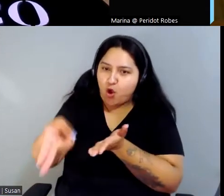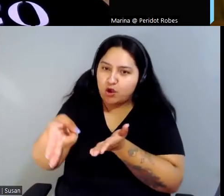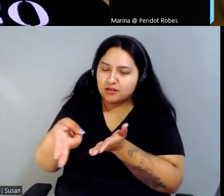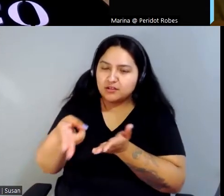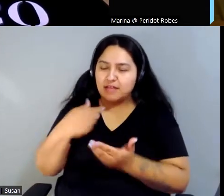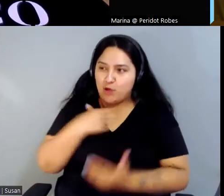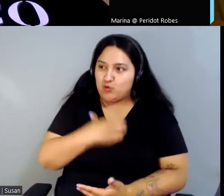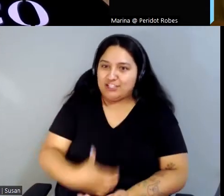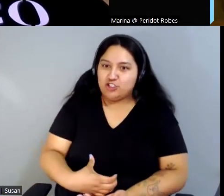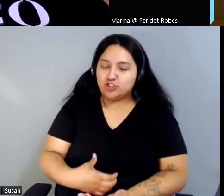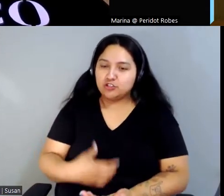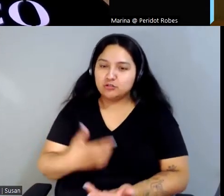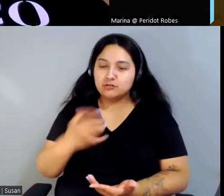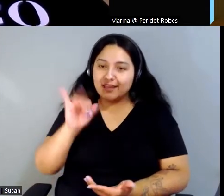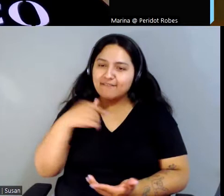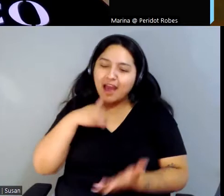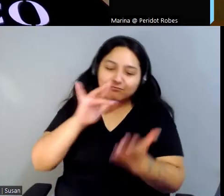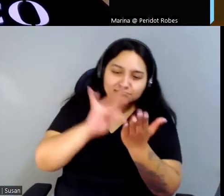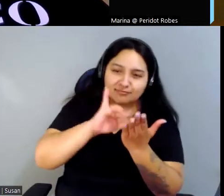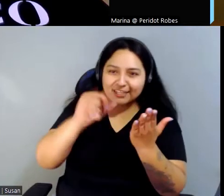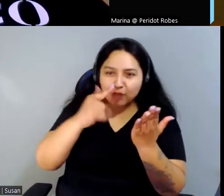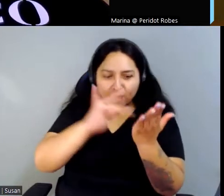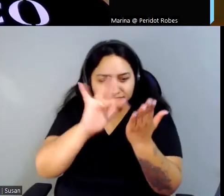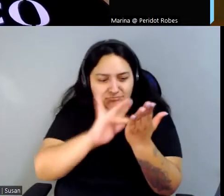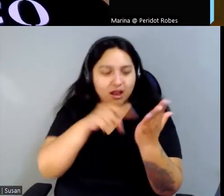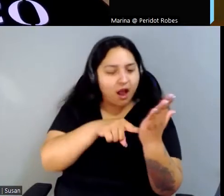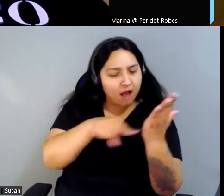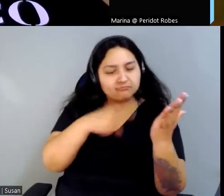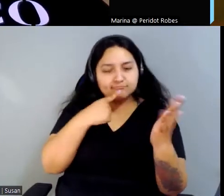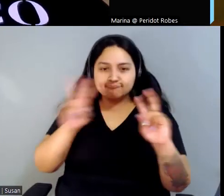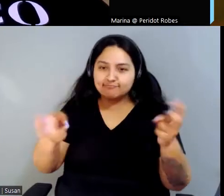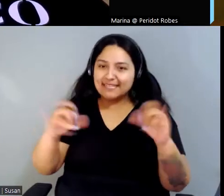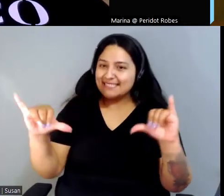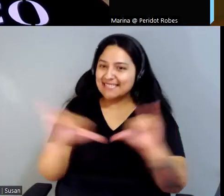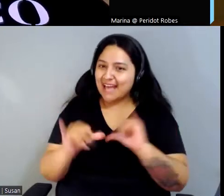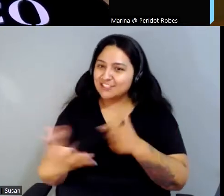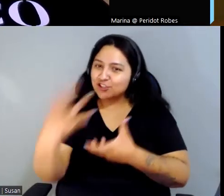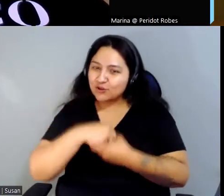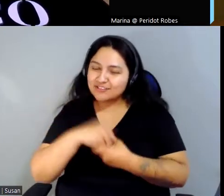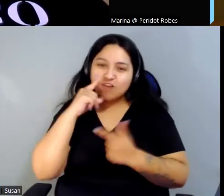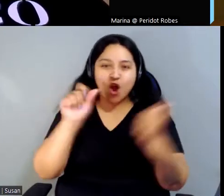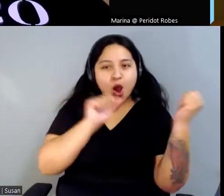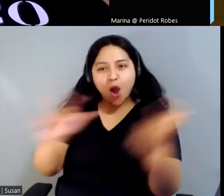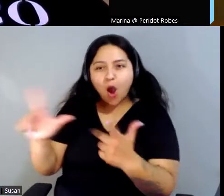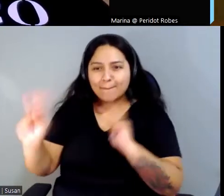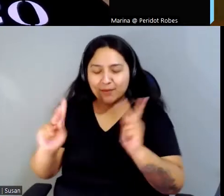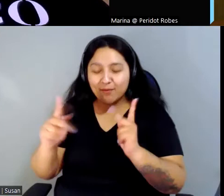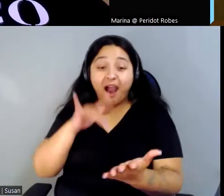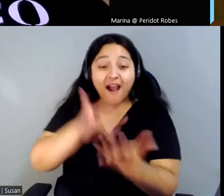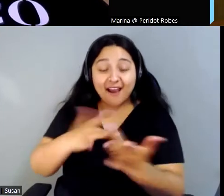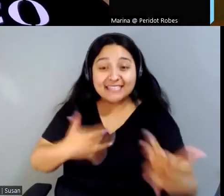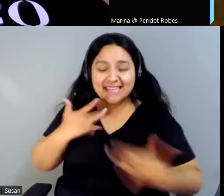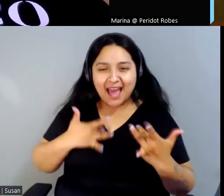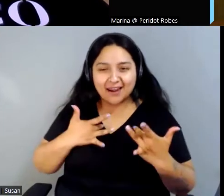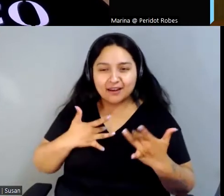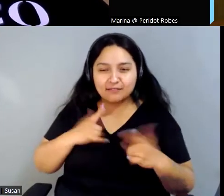a line says, "We're plus size, we're size inclusive, this is for everybody." And I'm like, yay. And I click on it and I'm like, size